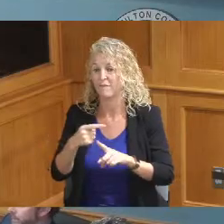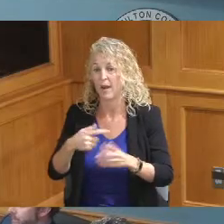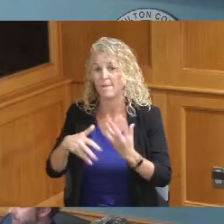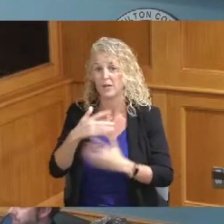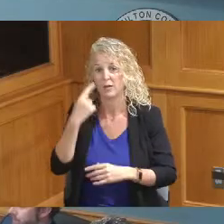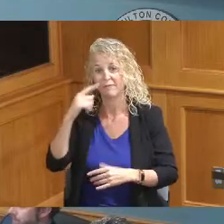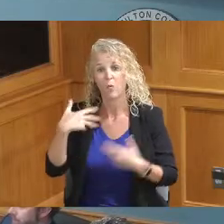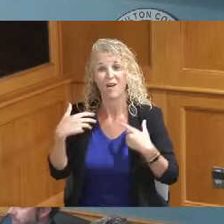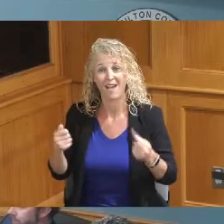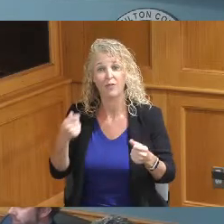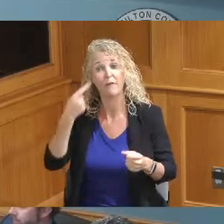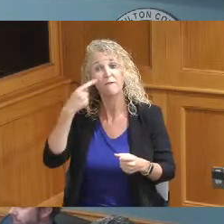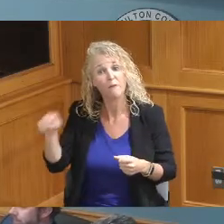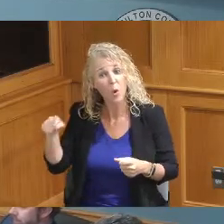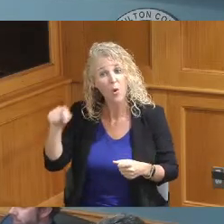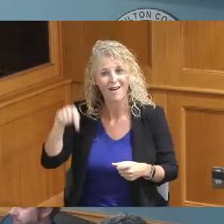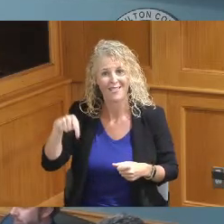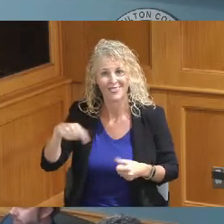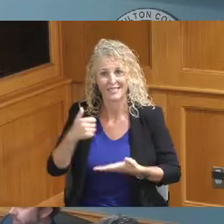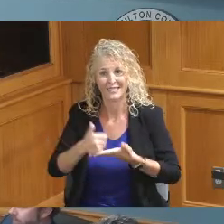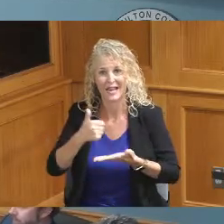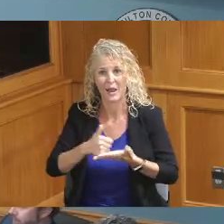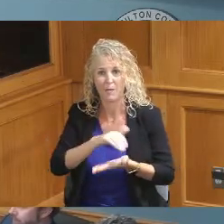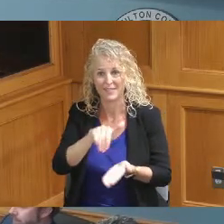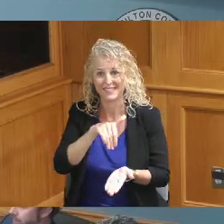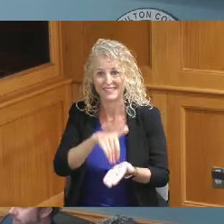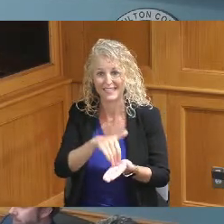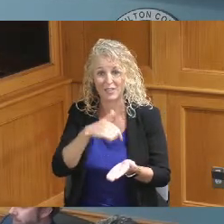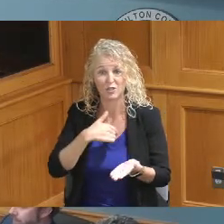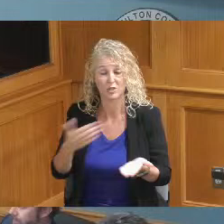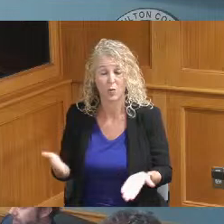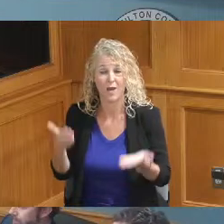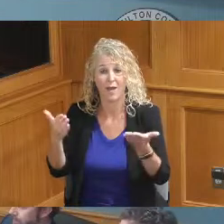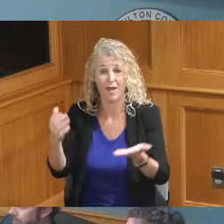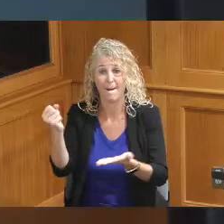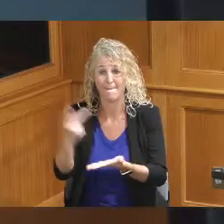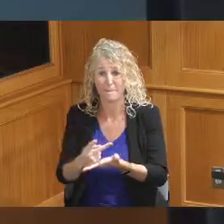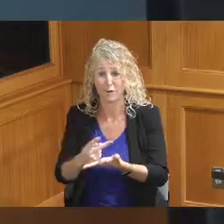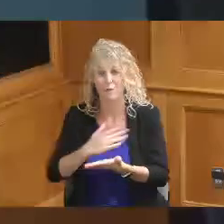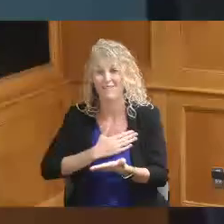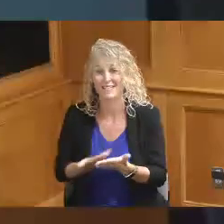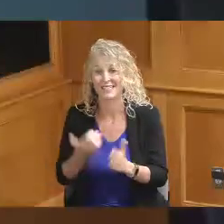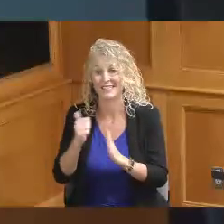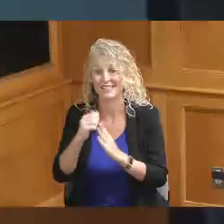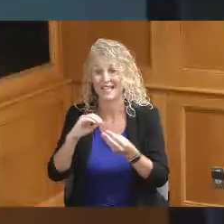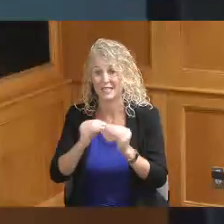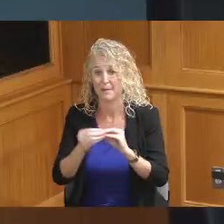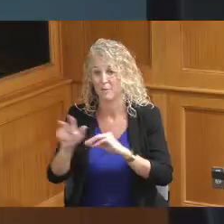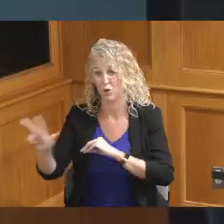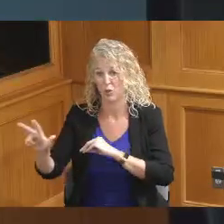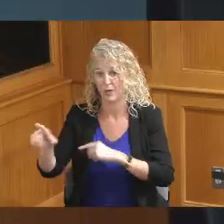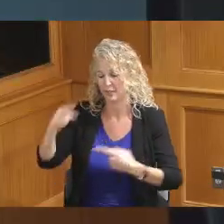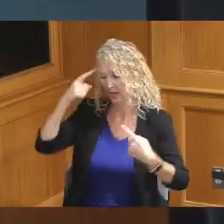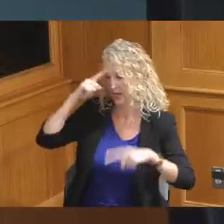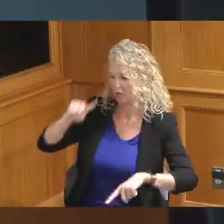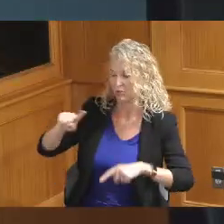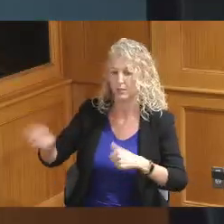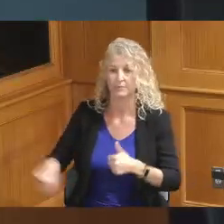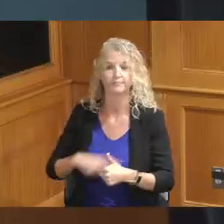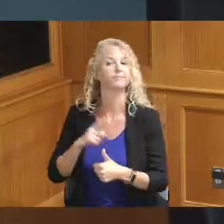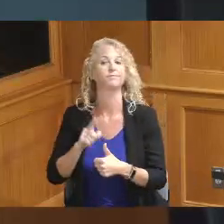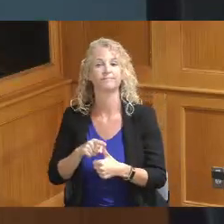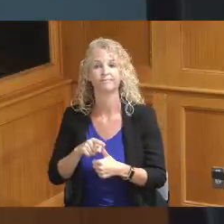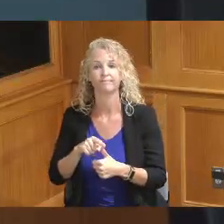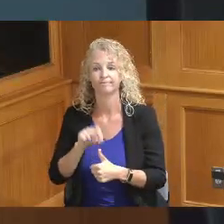Health for the help center. So I'm going to move that we approve of consent agenda item number 3. Second.